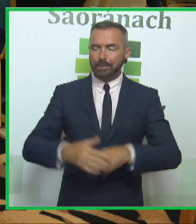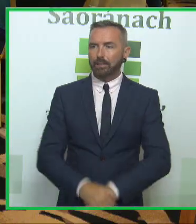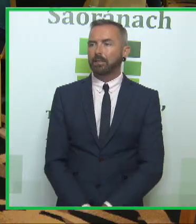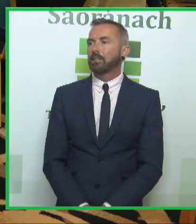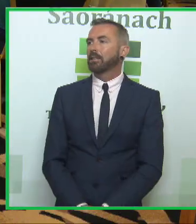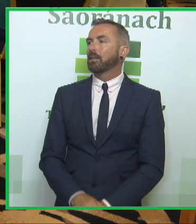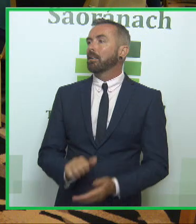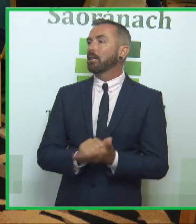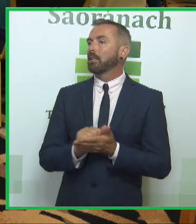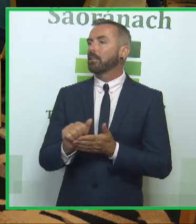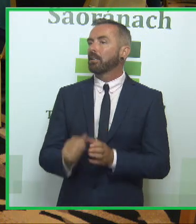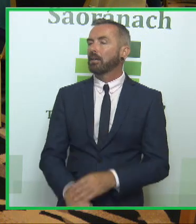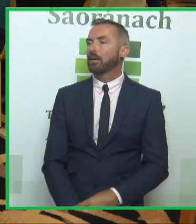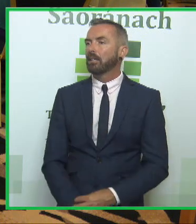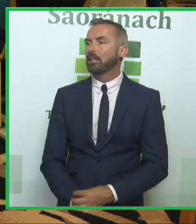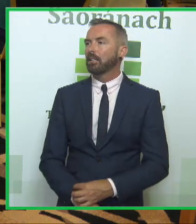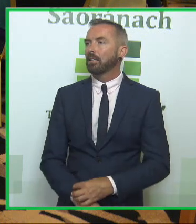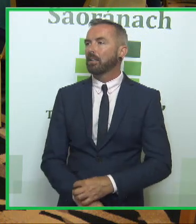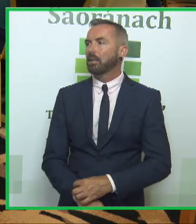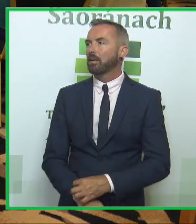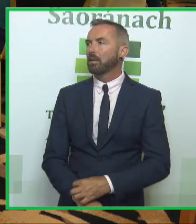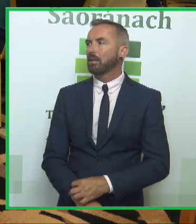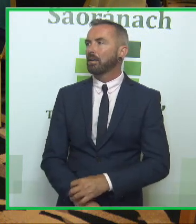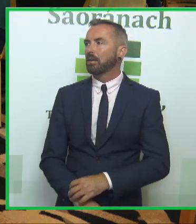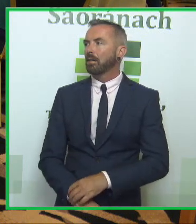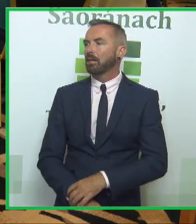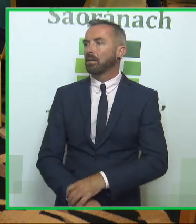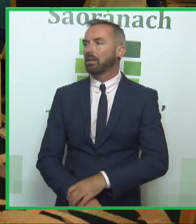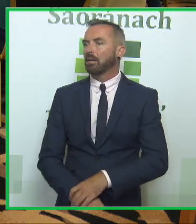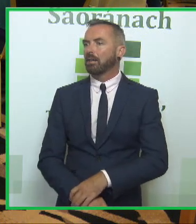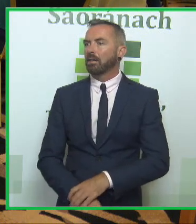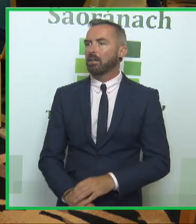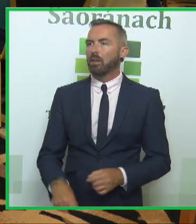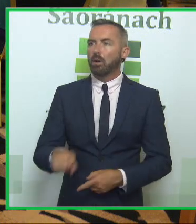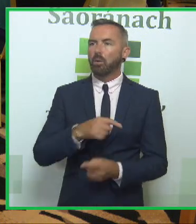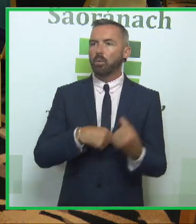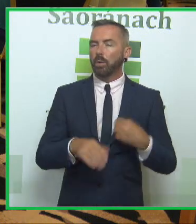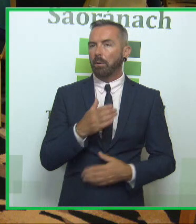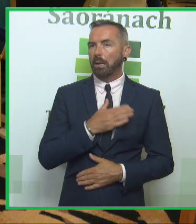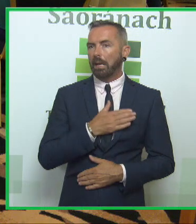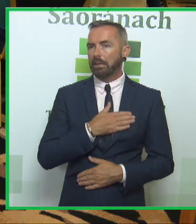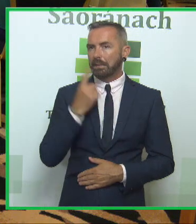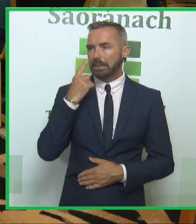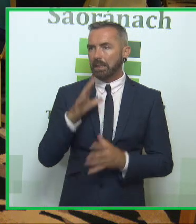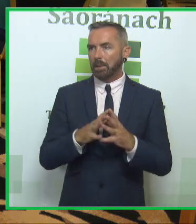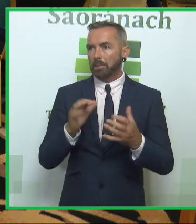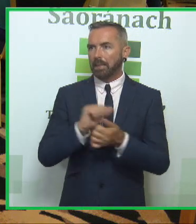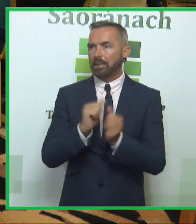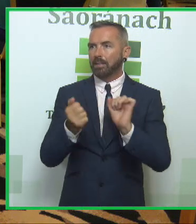11. Thank you. We'd like to see radical changes